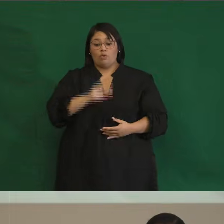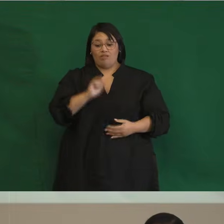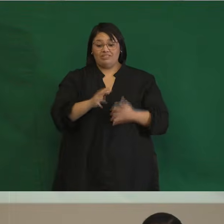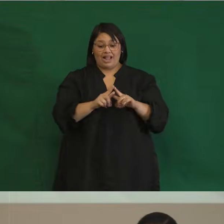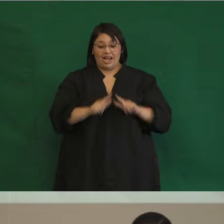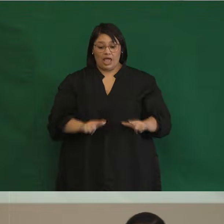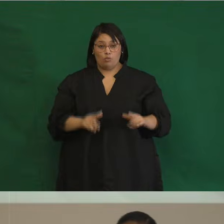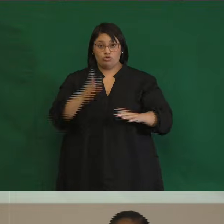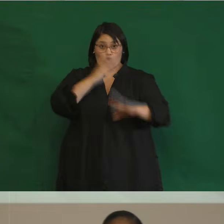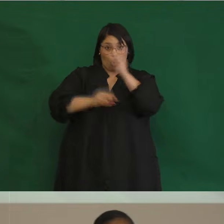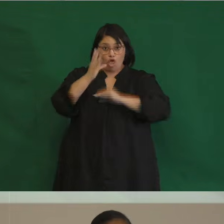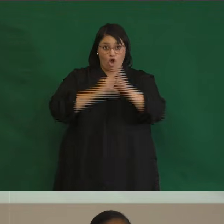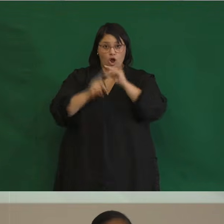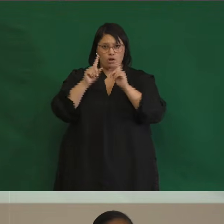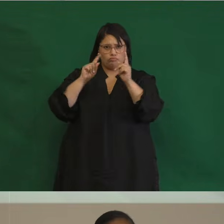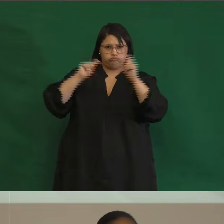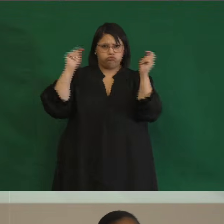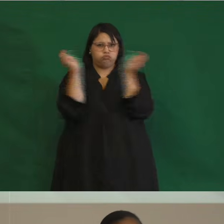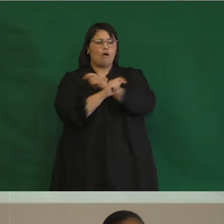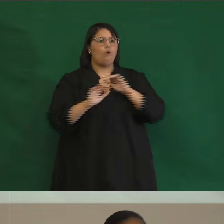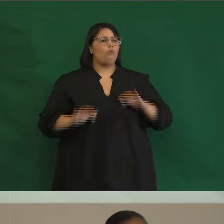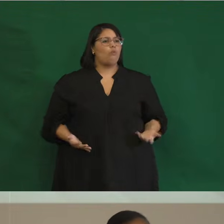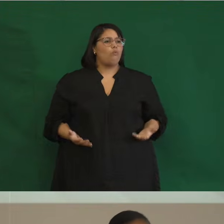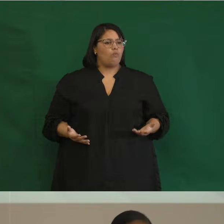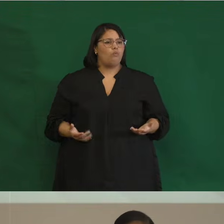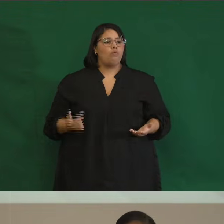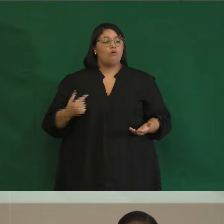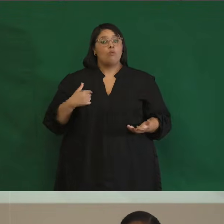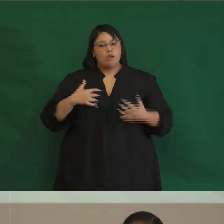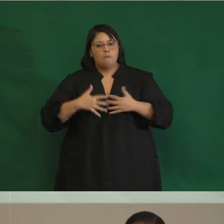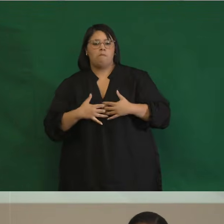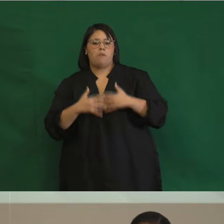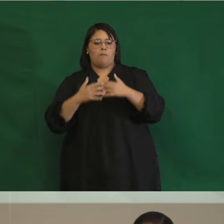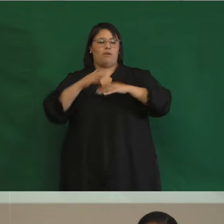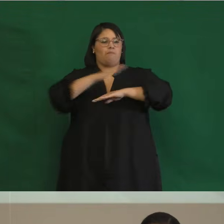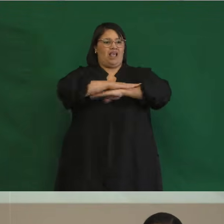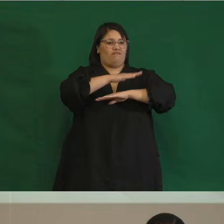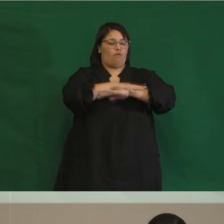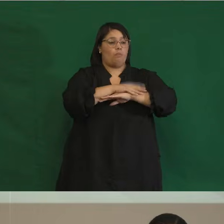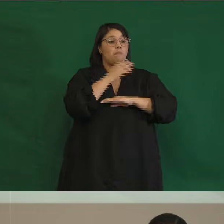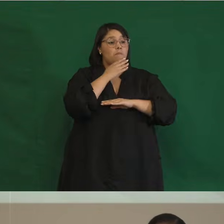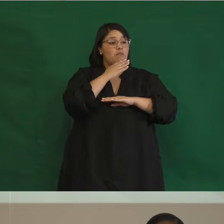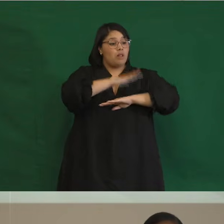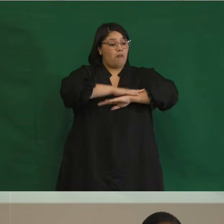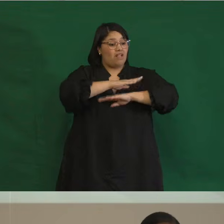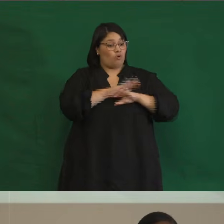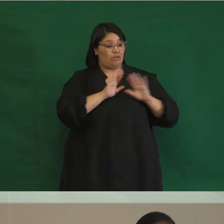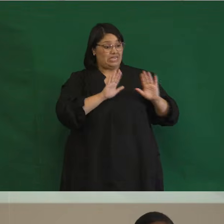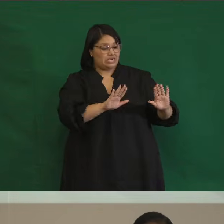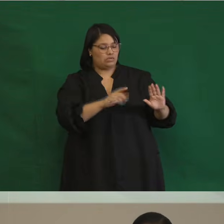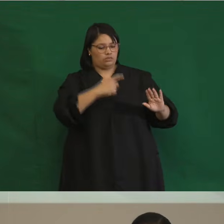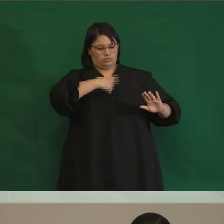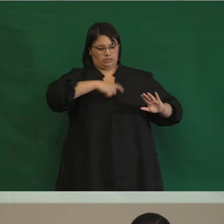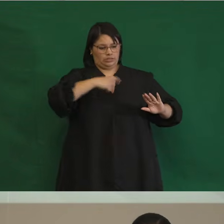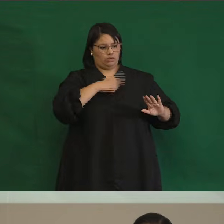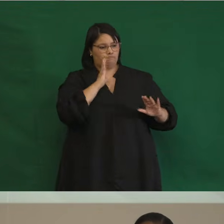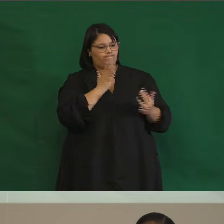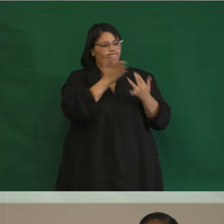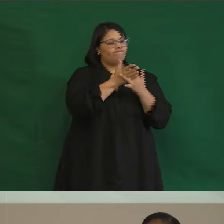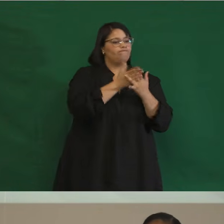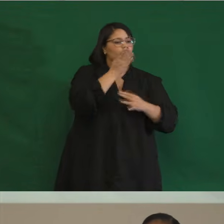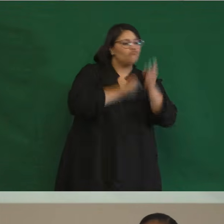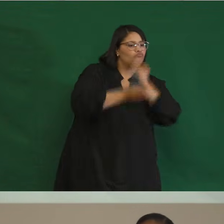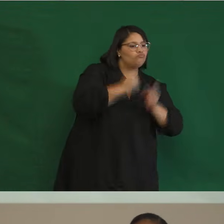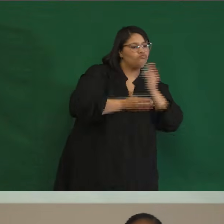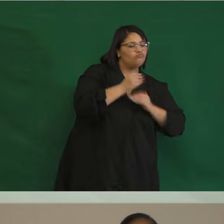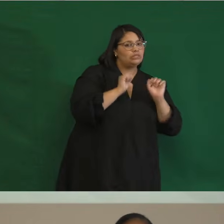learning? Firstly, you need to provide a platform, a personalized educational platform for accessibility